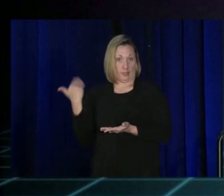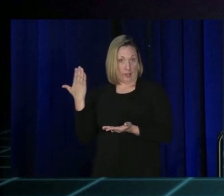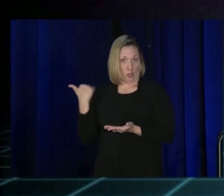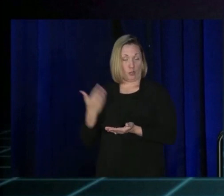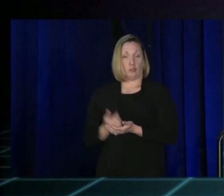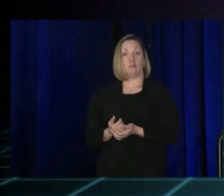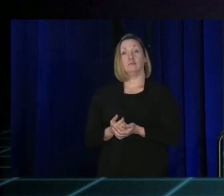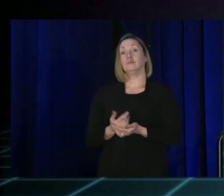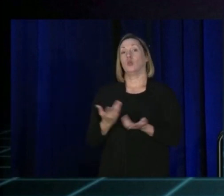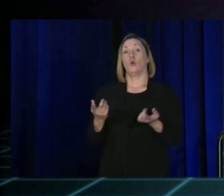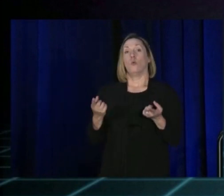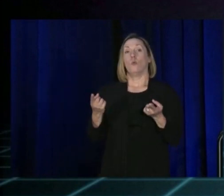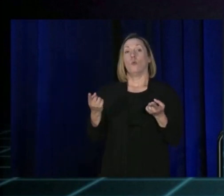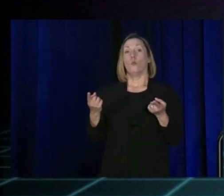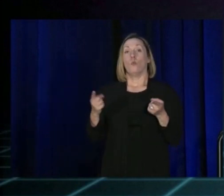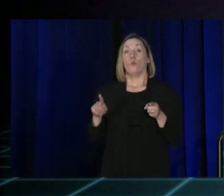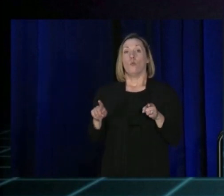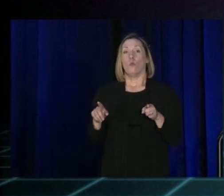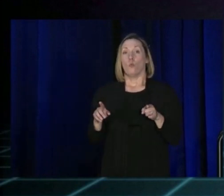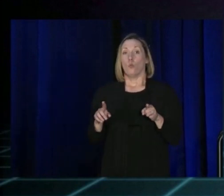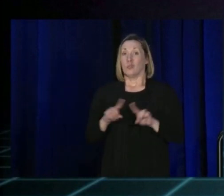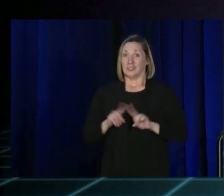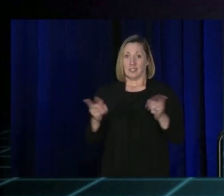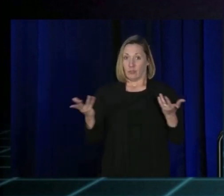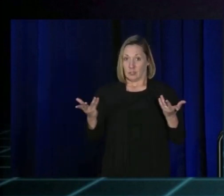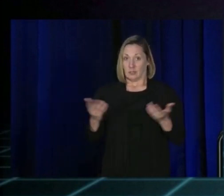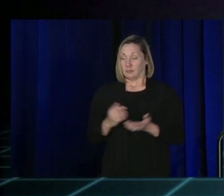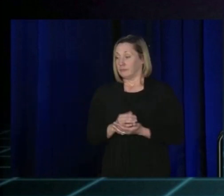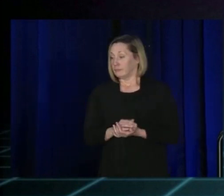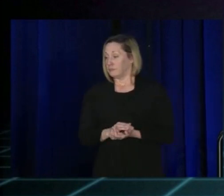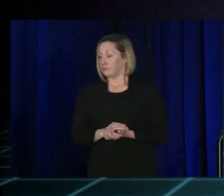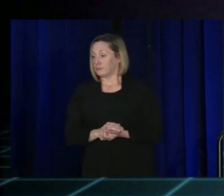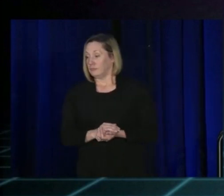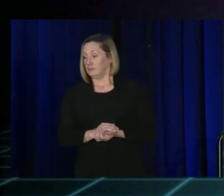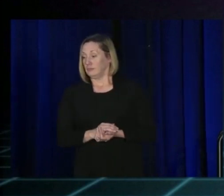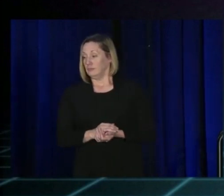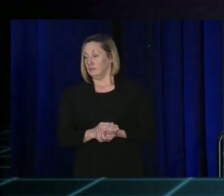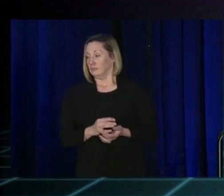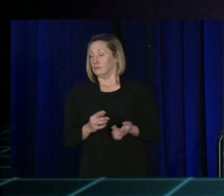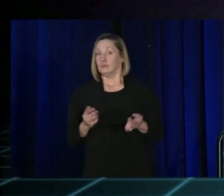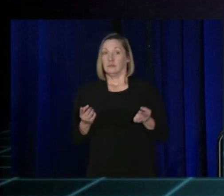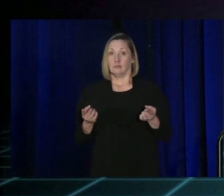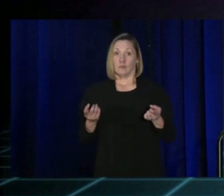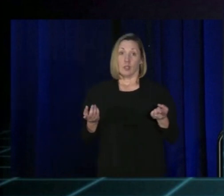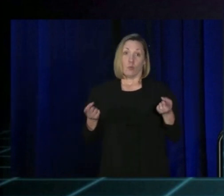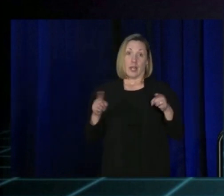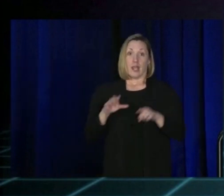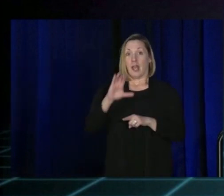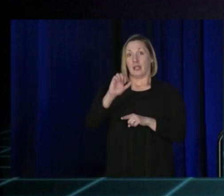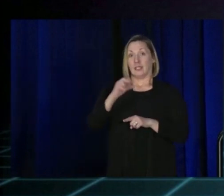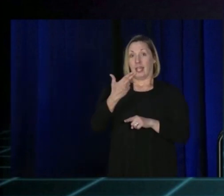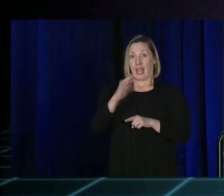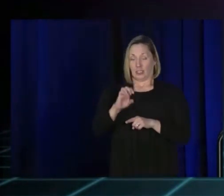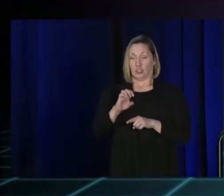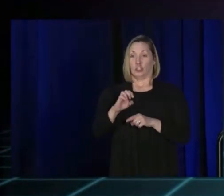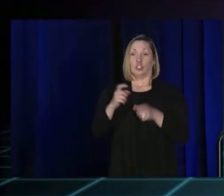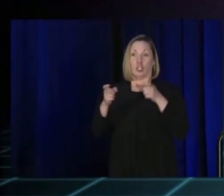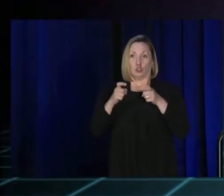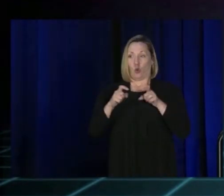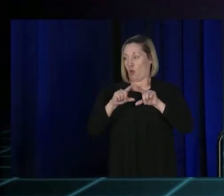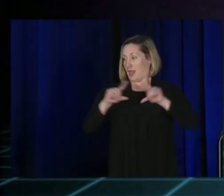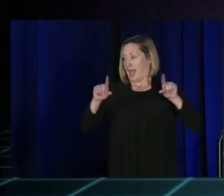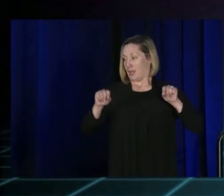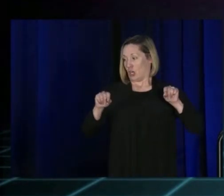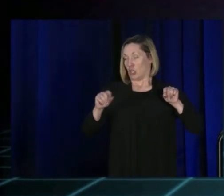what exactly is the difference? Well, what happens is in this cache control header. So now instead